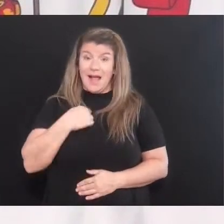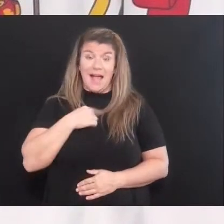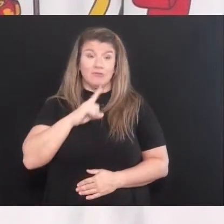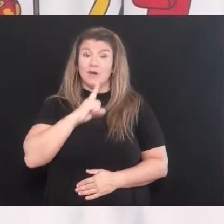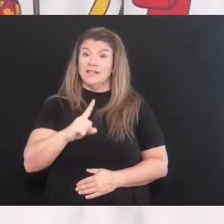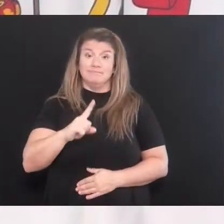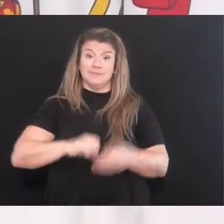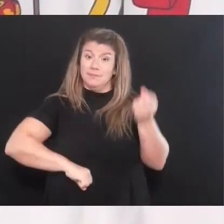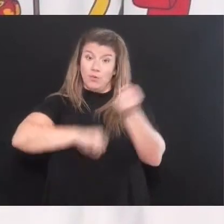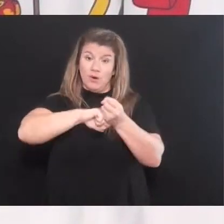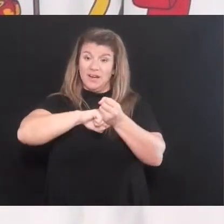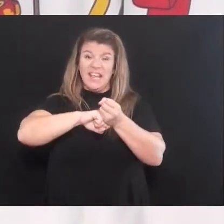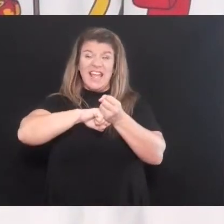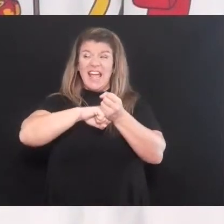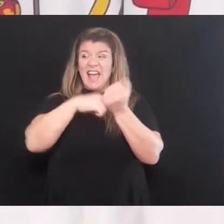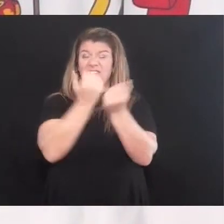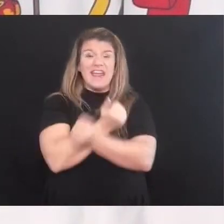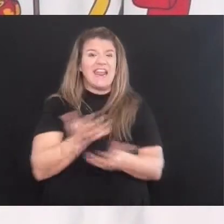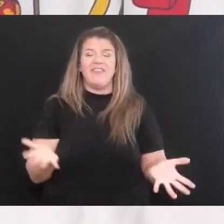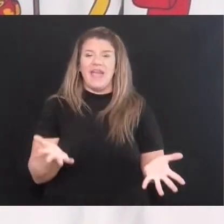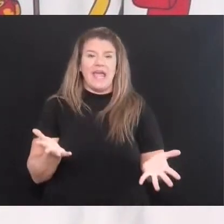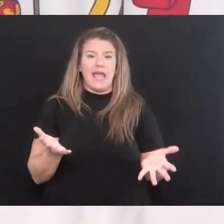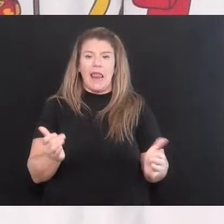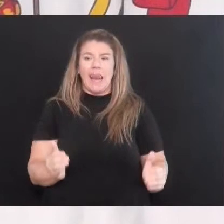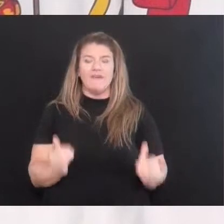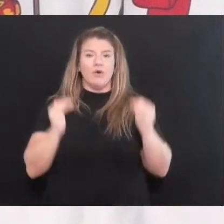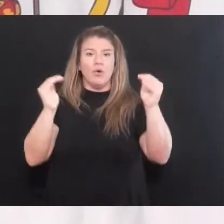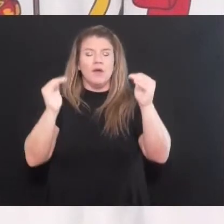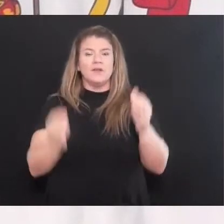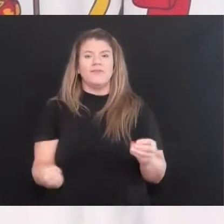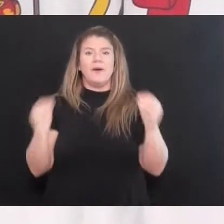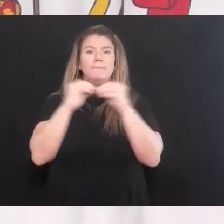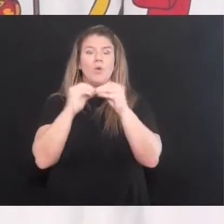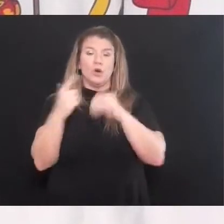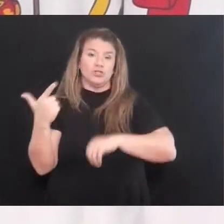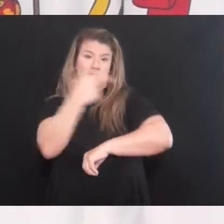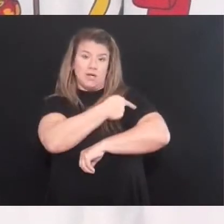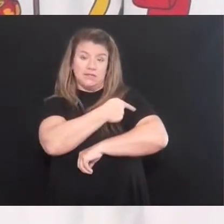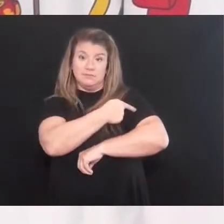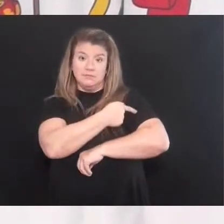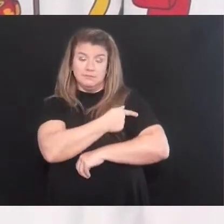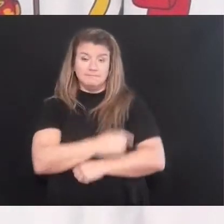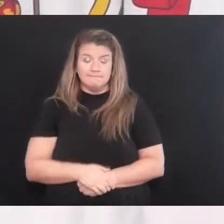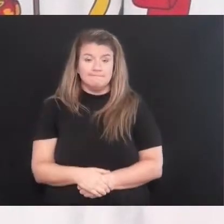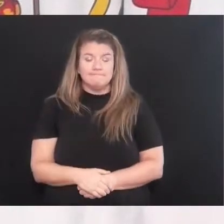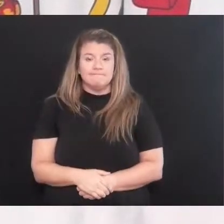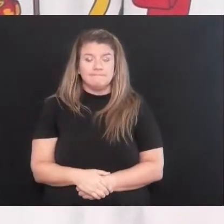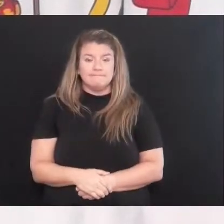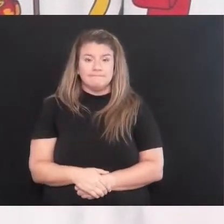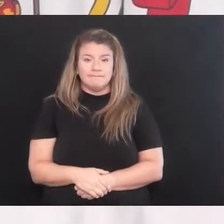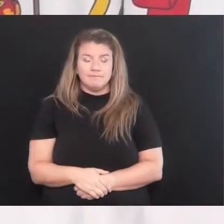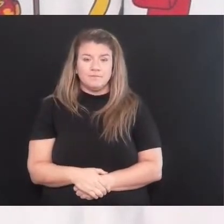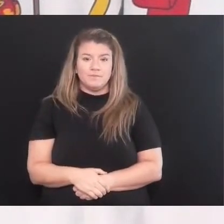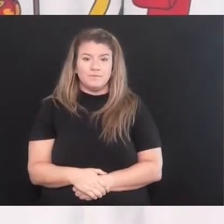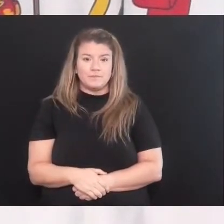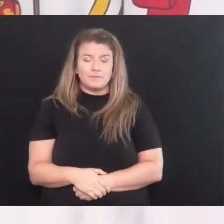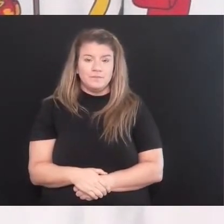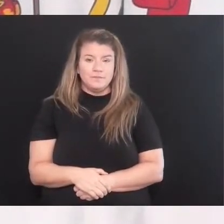in favor of any kind of level of incentives that'll get more and more people across the finish line. You know, when you look at